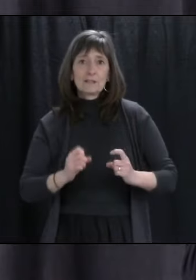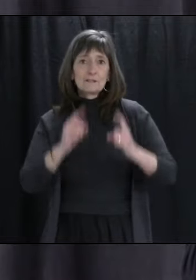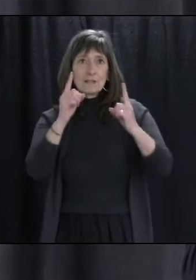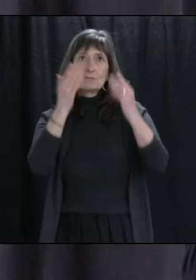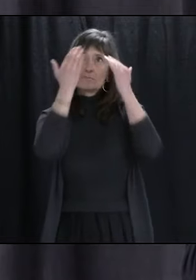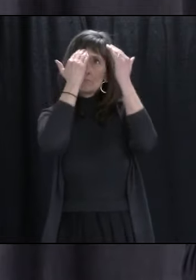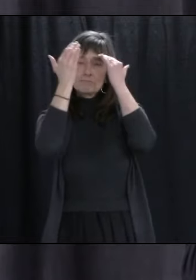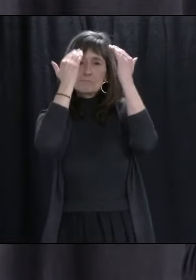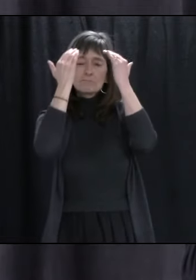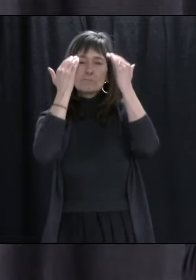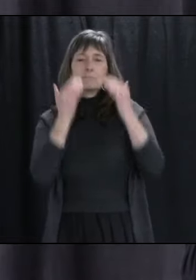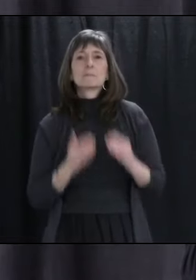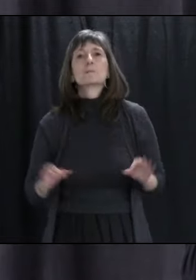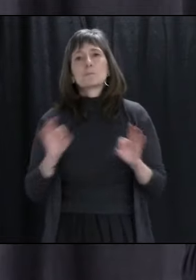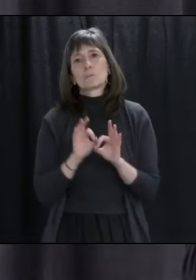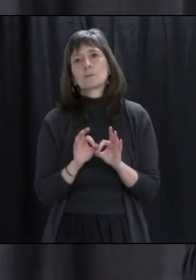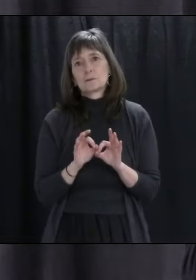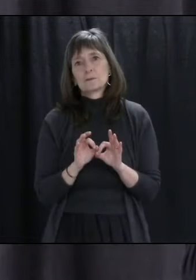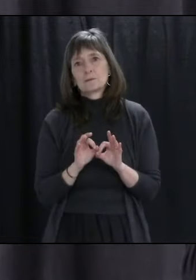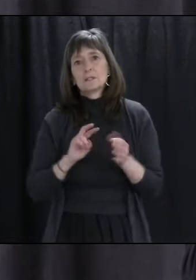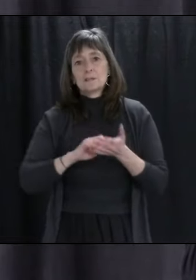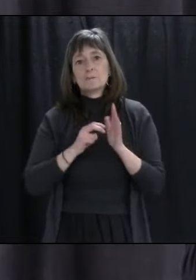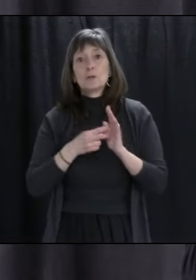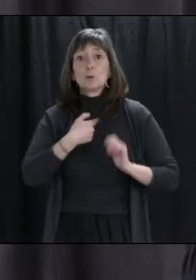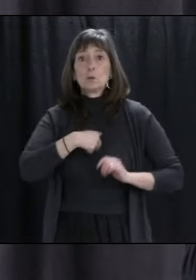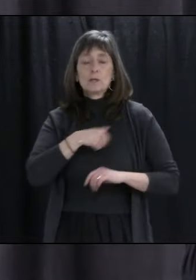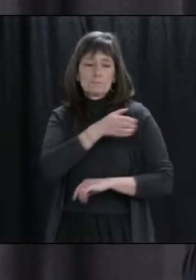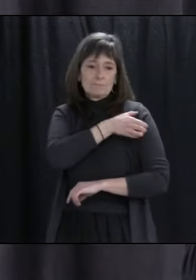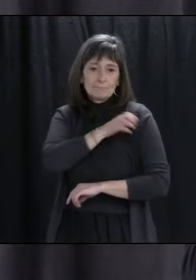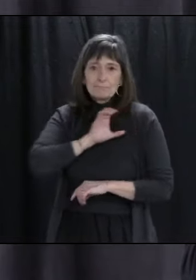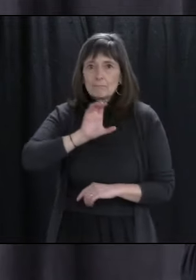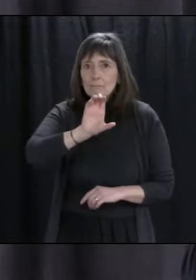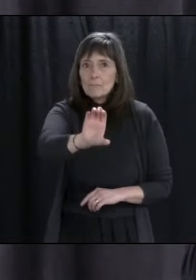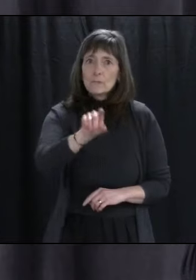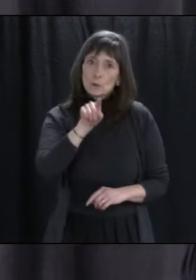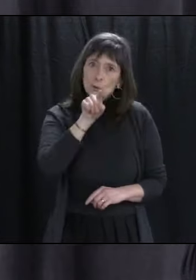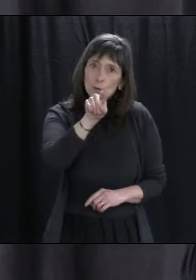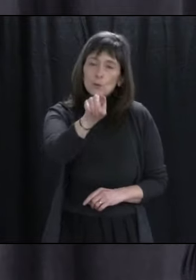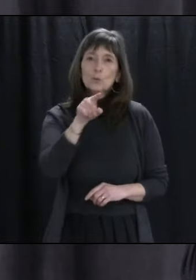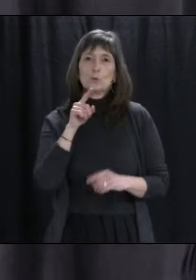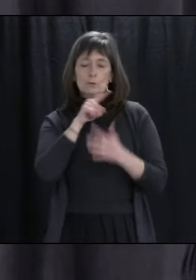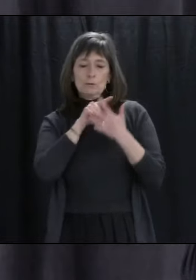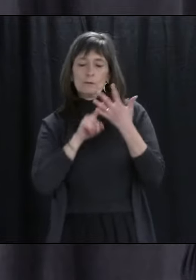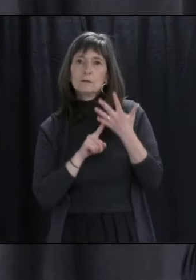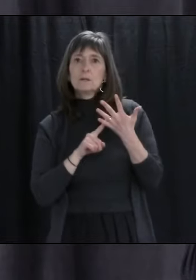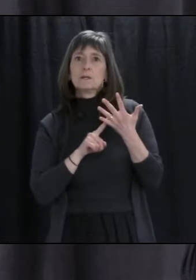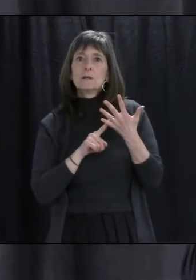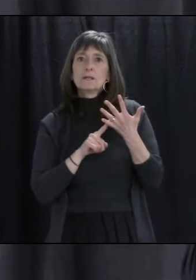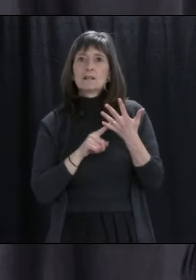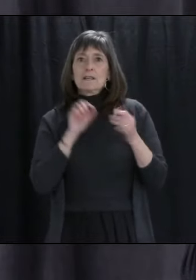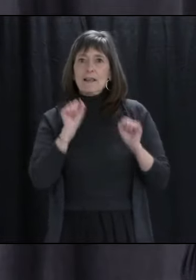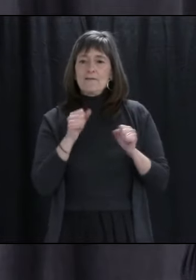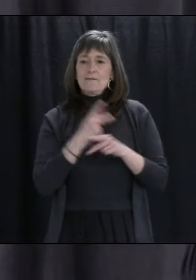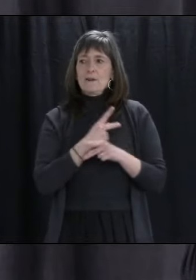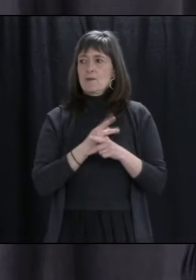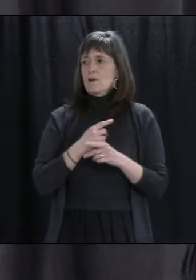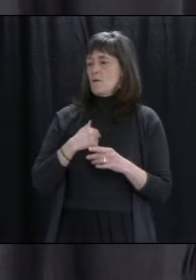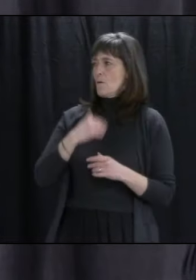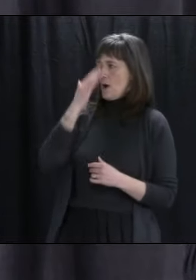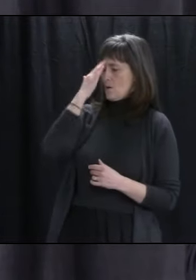public awareness about the number of cases, about demographics, about those that are impacted in our